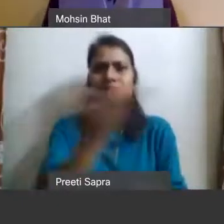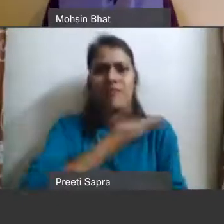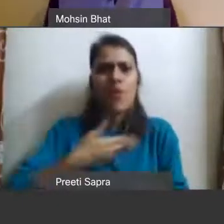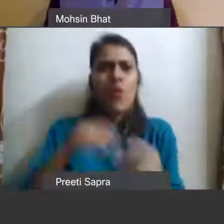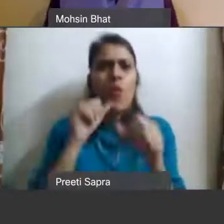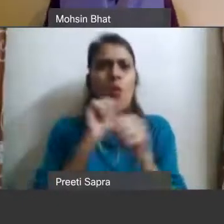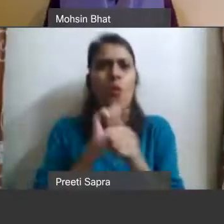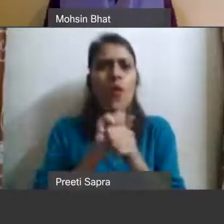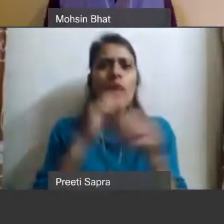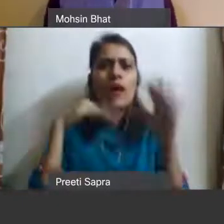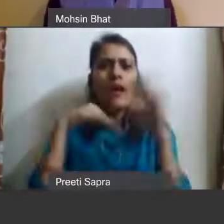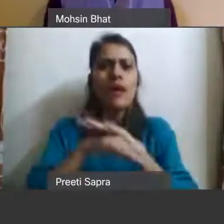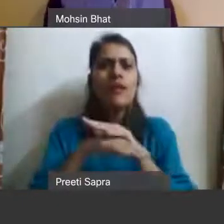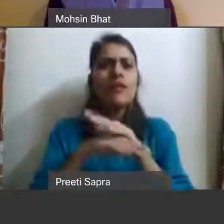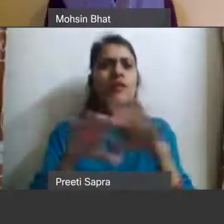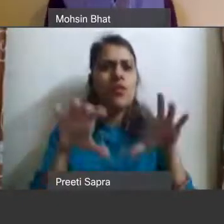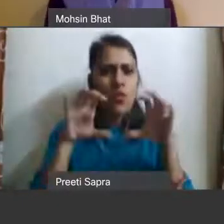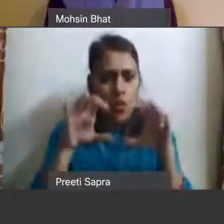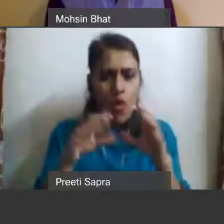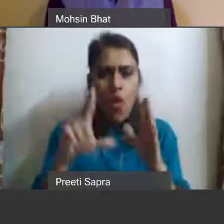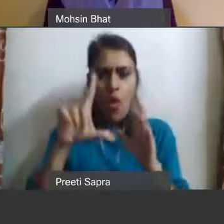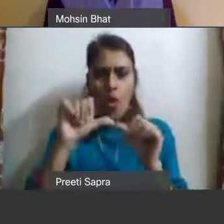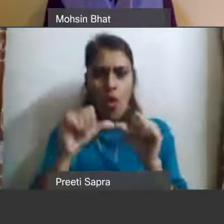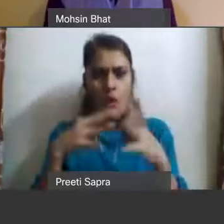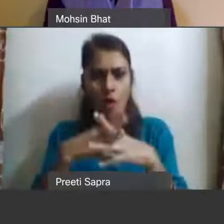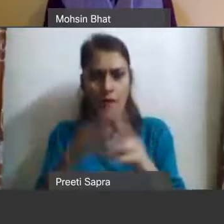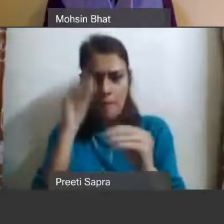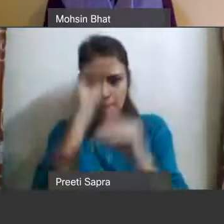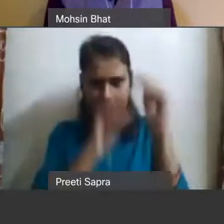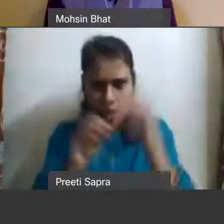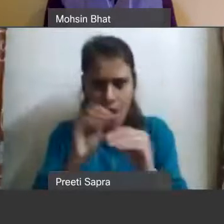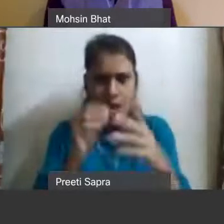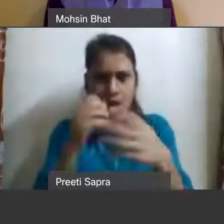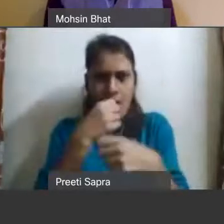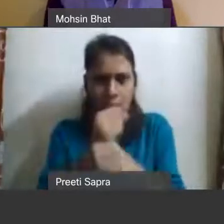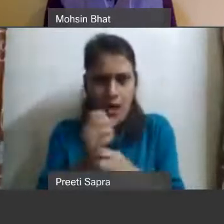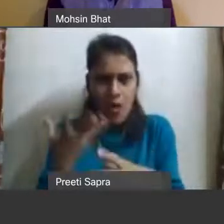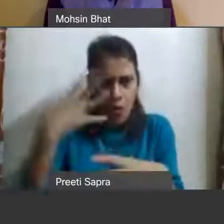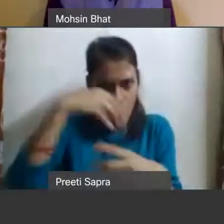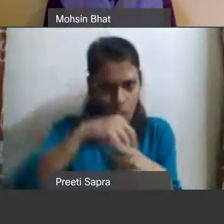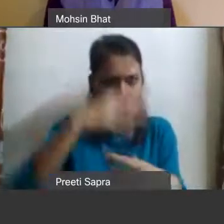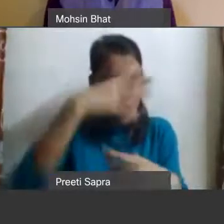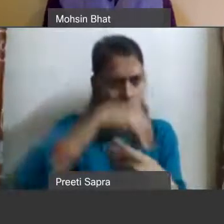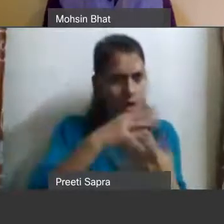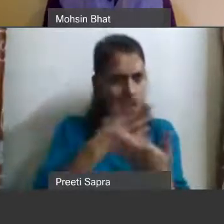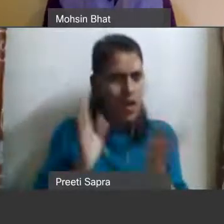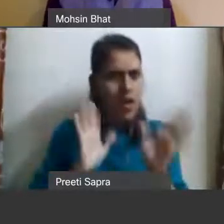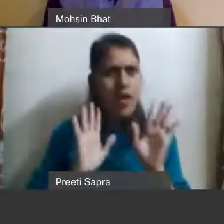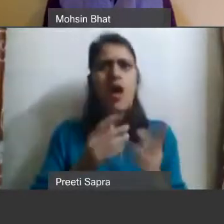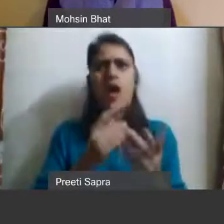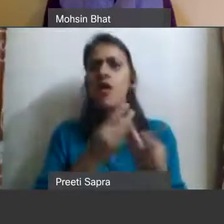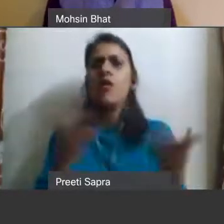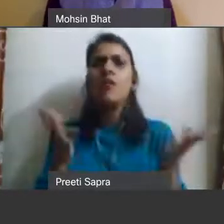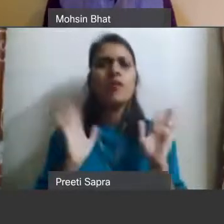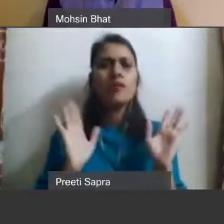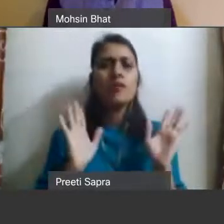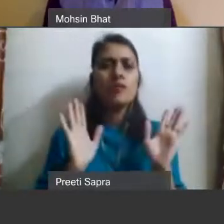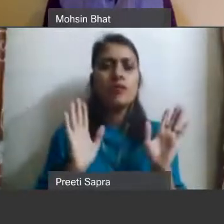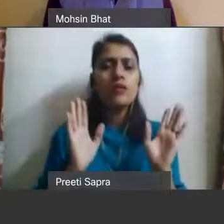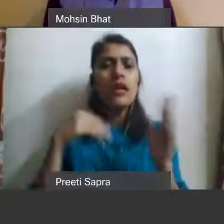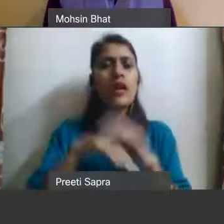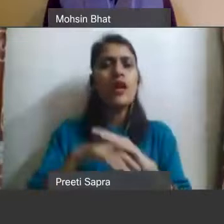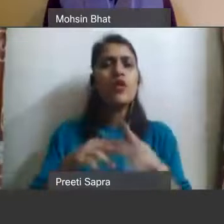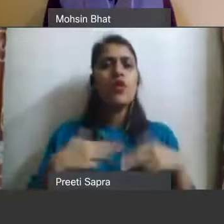on the Constitution, who work on constitutional law, who practice constitutional law in courts, actually engaged with this question.